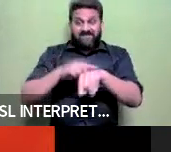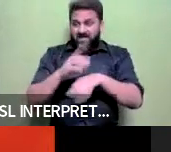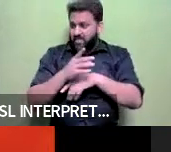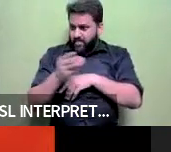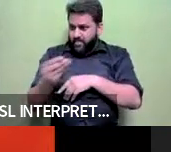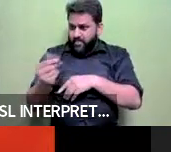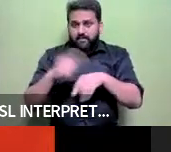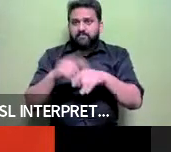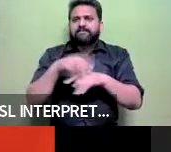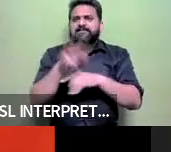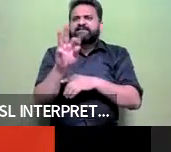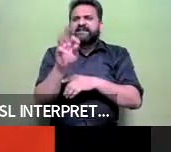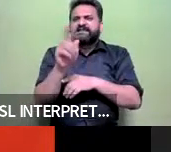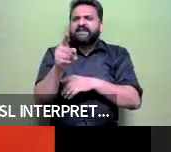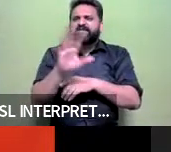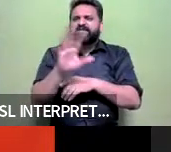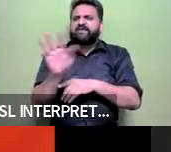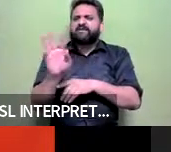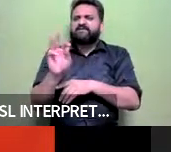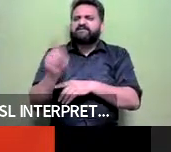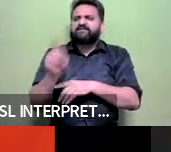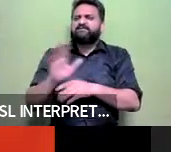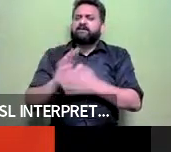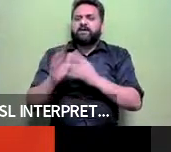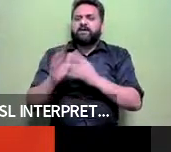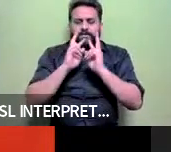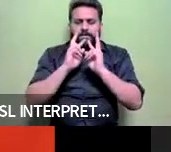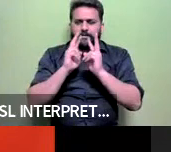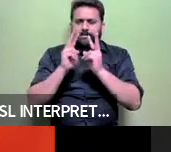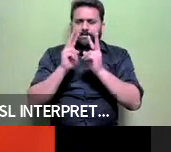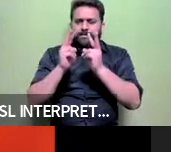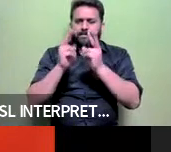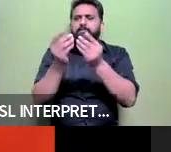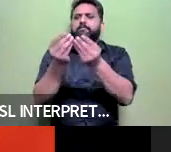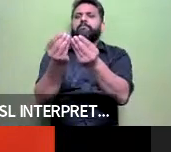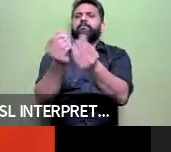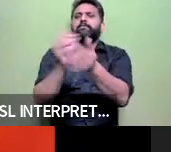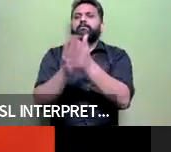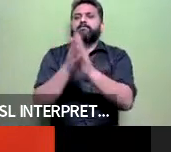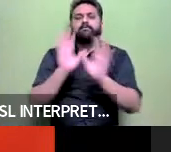take 30 seconds and respond to it.